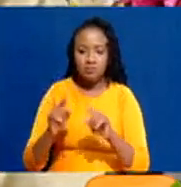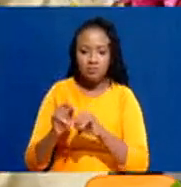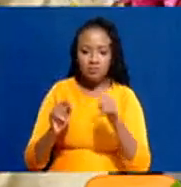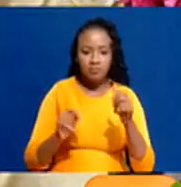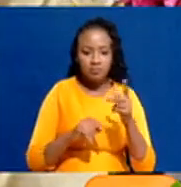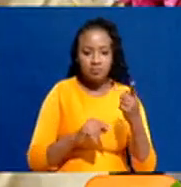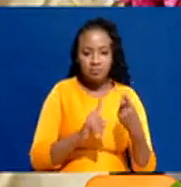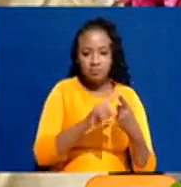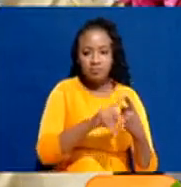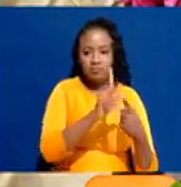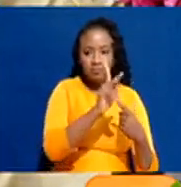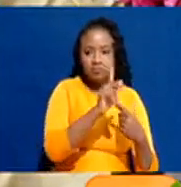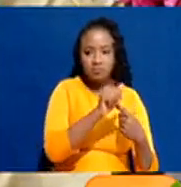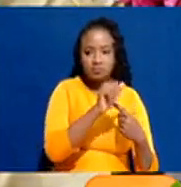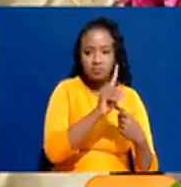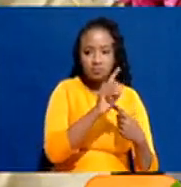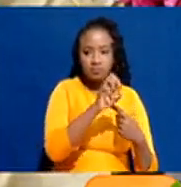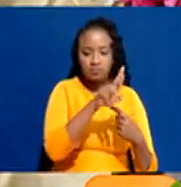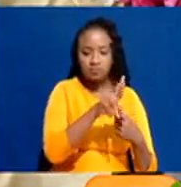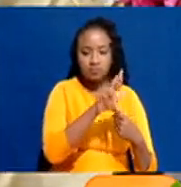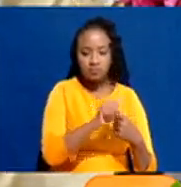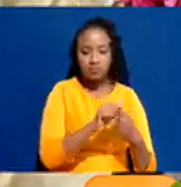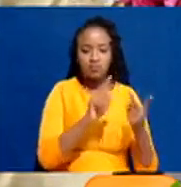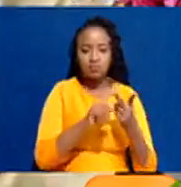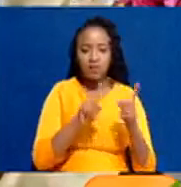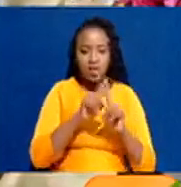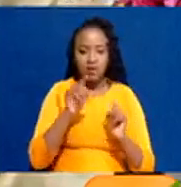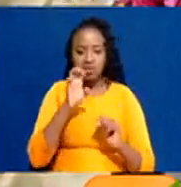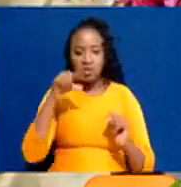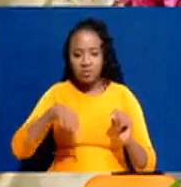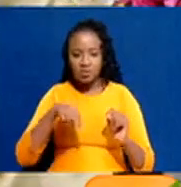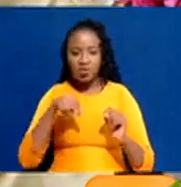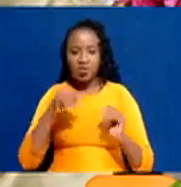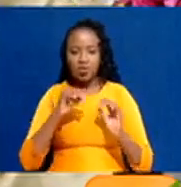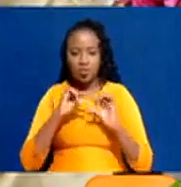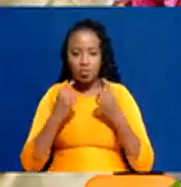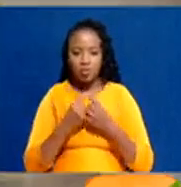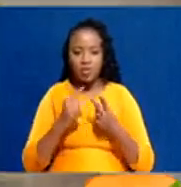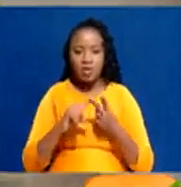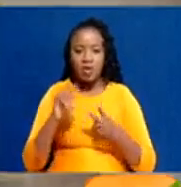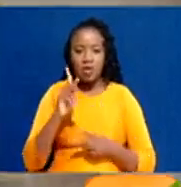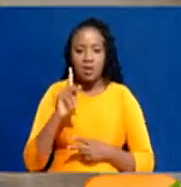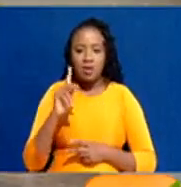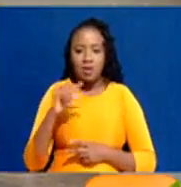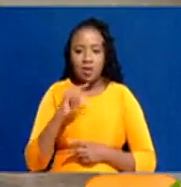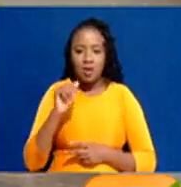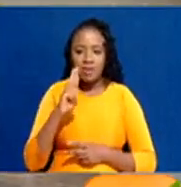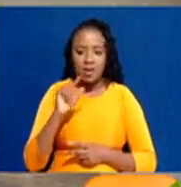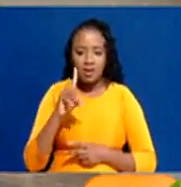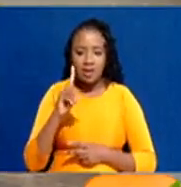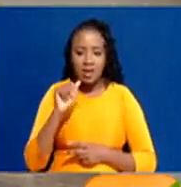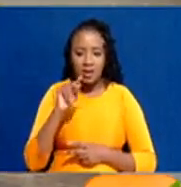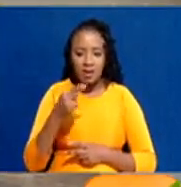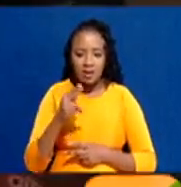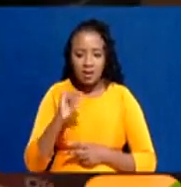na Equatorial group, we are going to go to Dagahani. That's Anyak, and I think I'm a